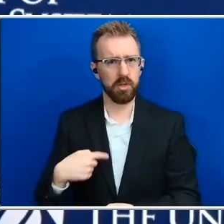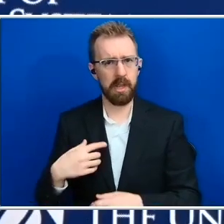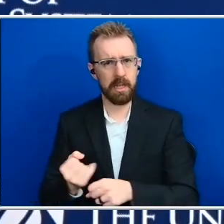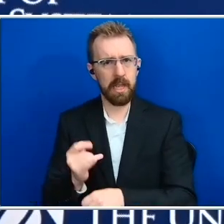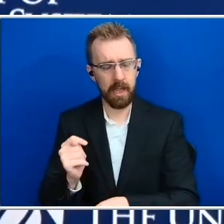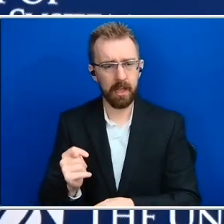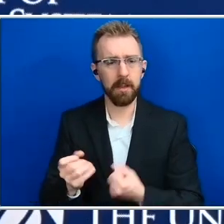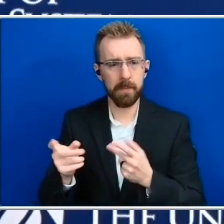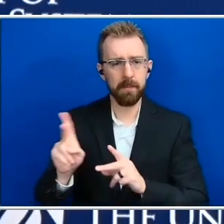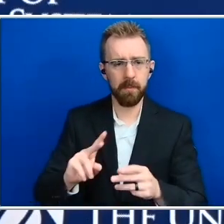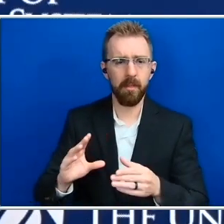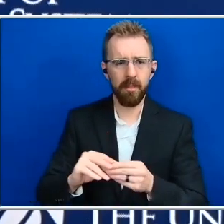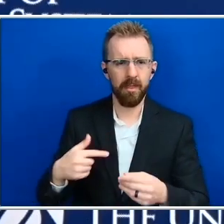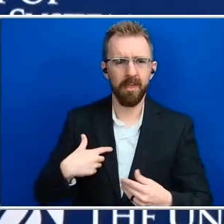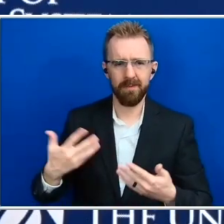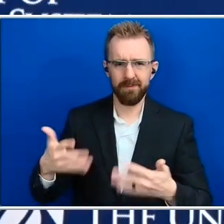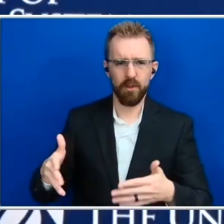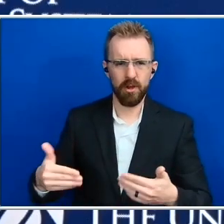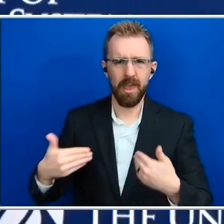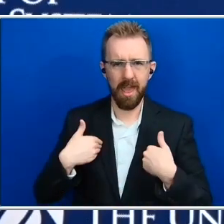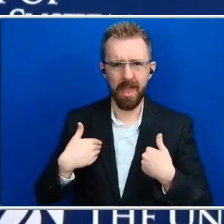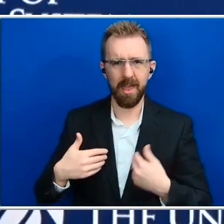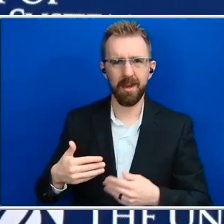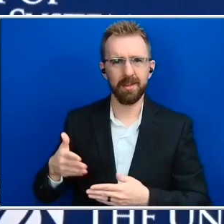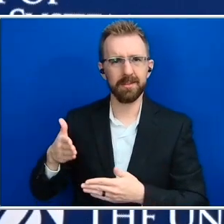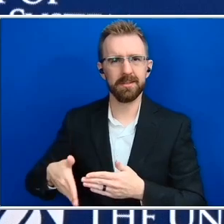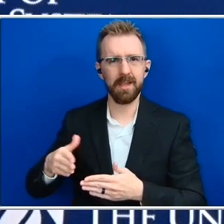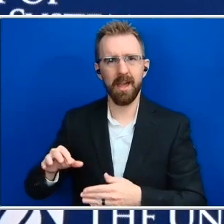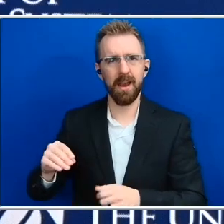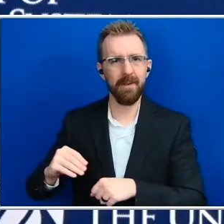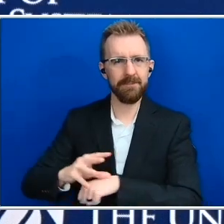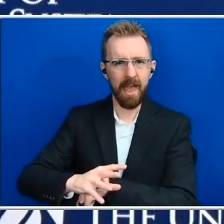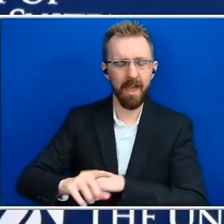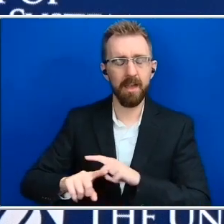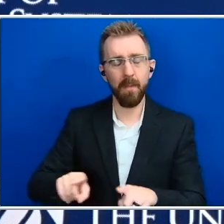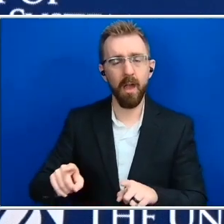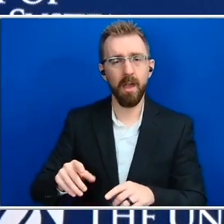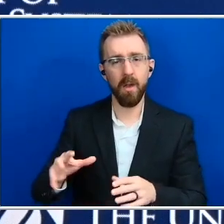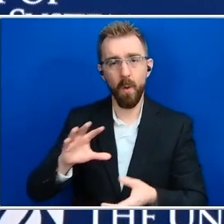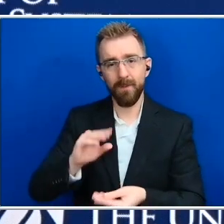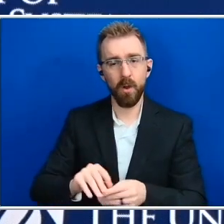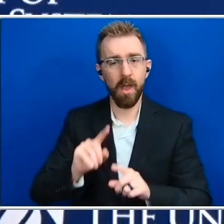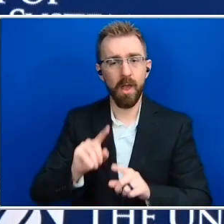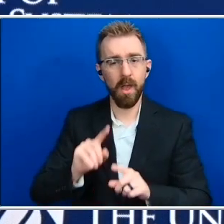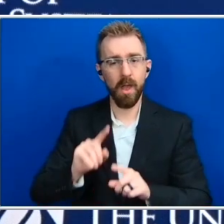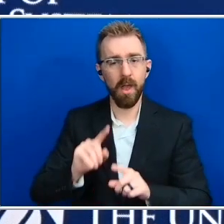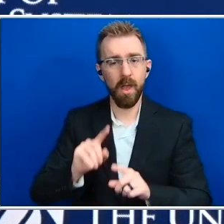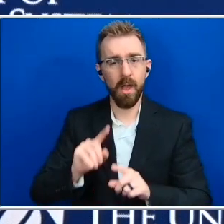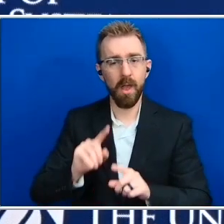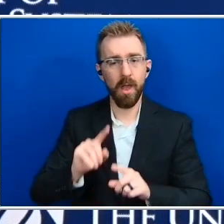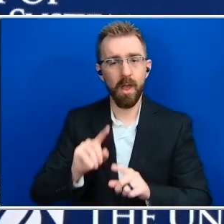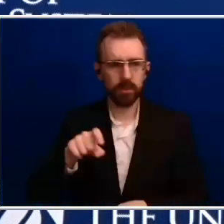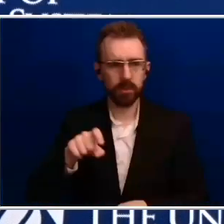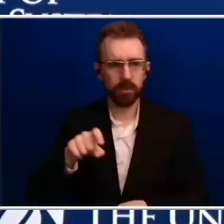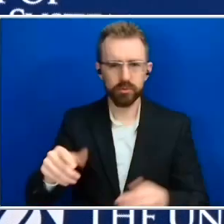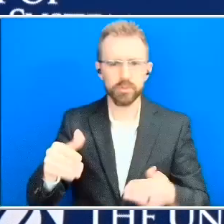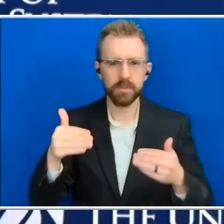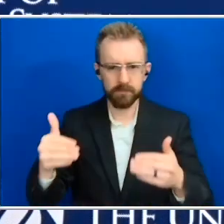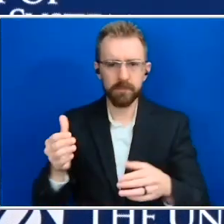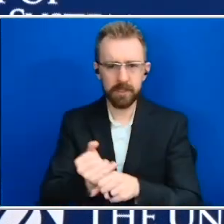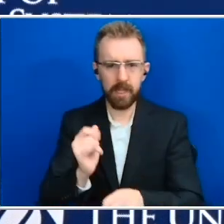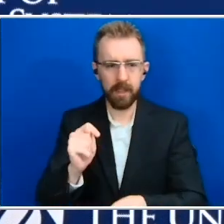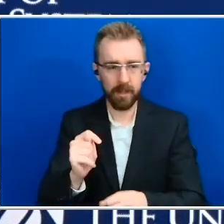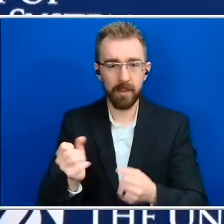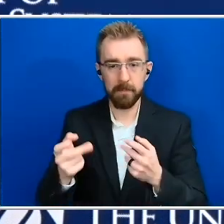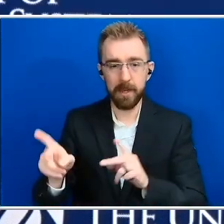had side effects from it. But I think the overall answer is yes, we should get it. But a lot of people are hesitant. A